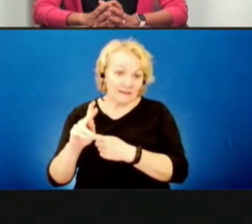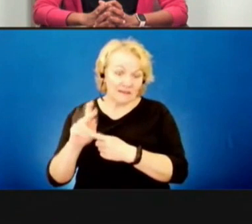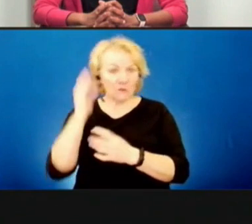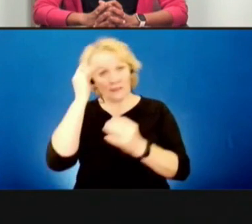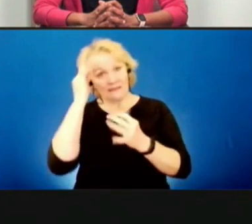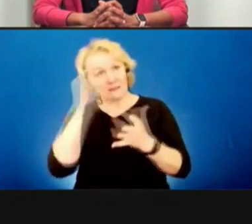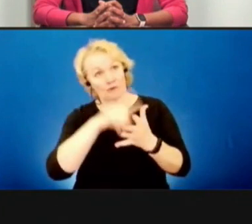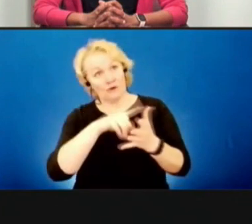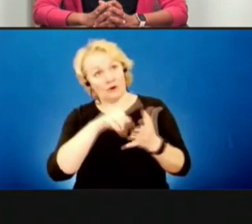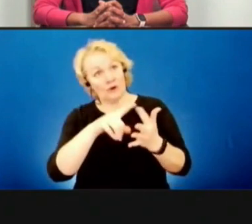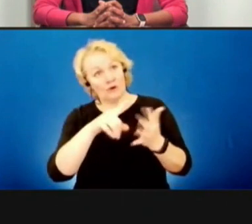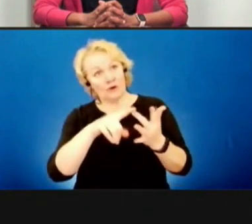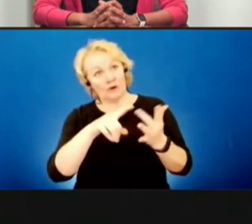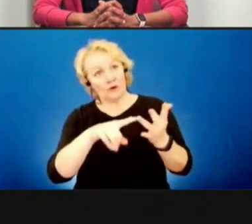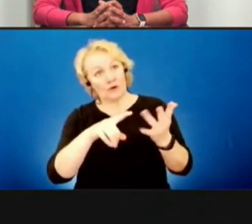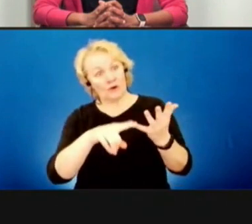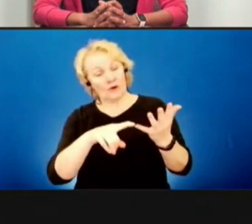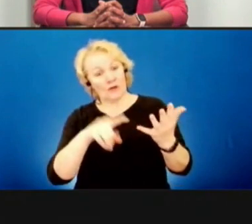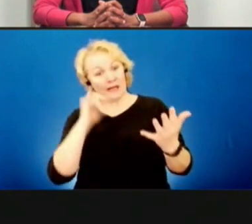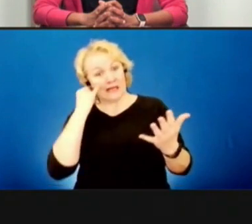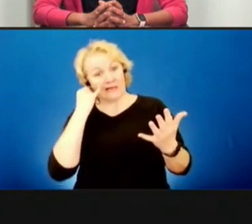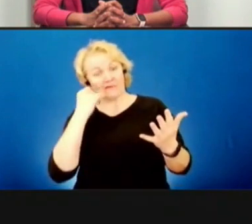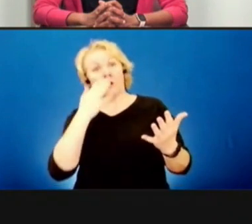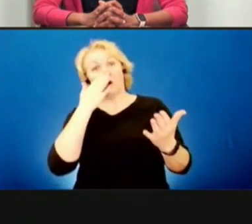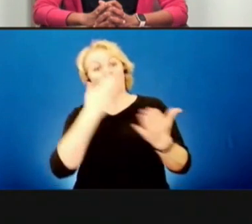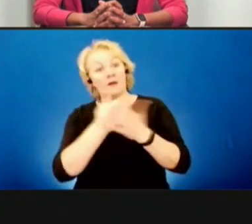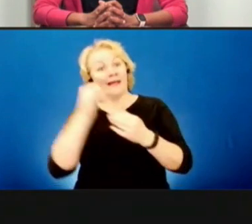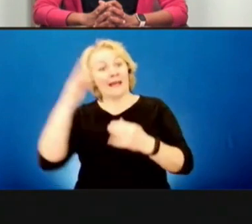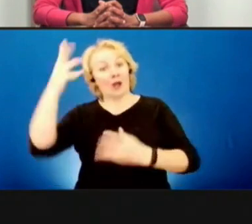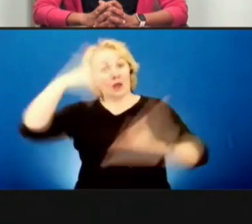and ultimately, if there's good ventilation,